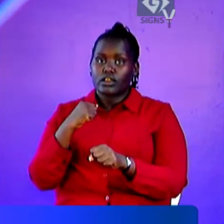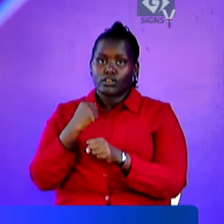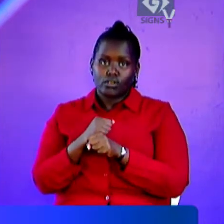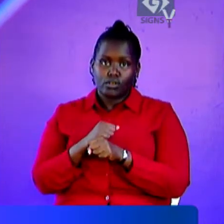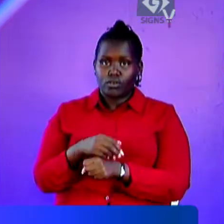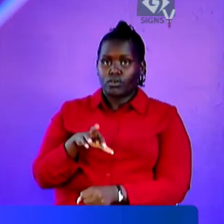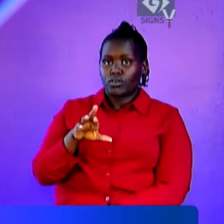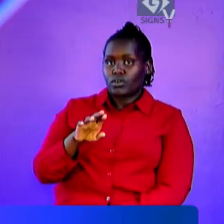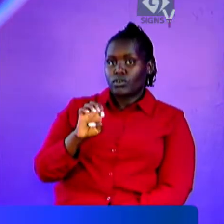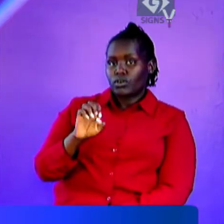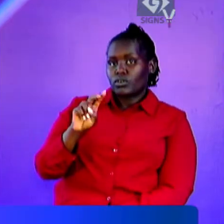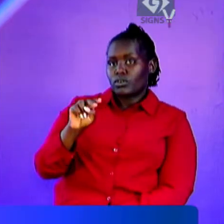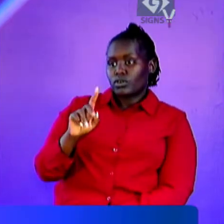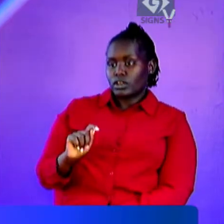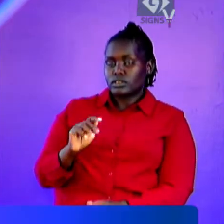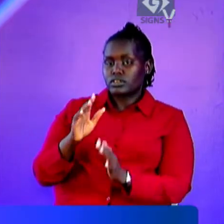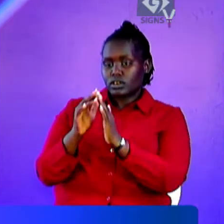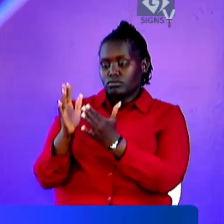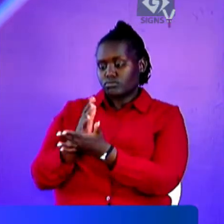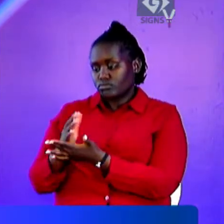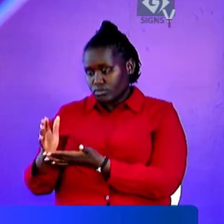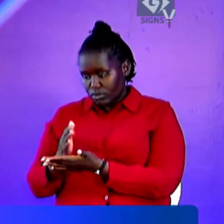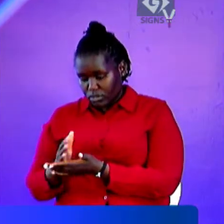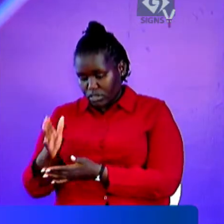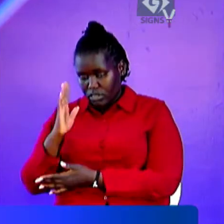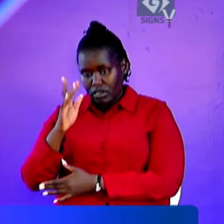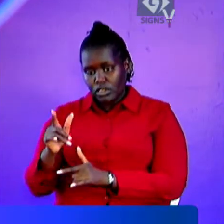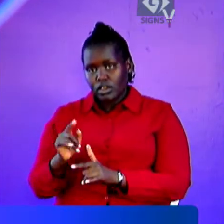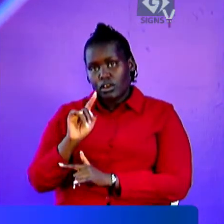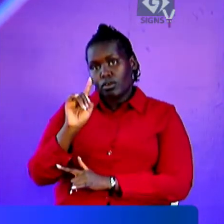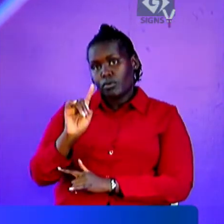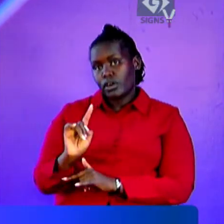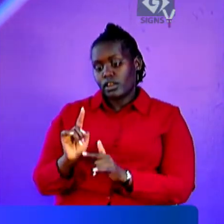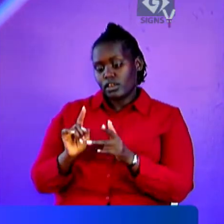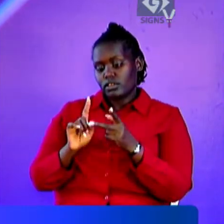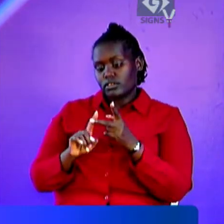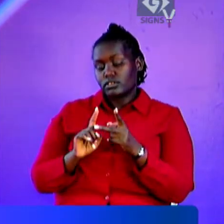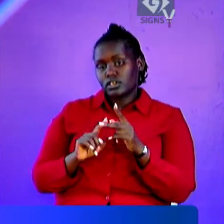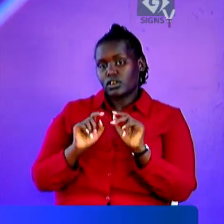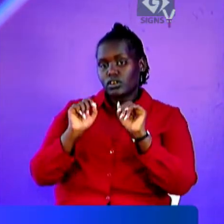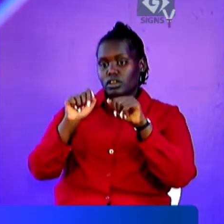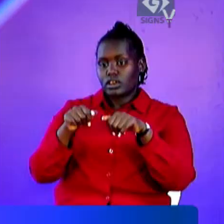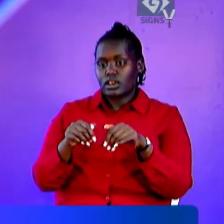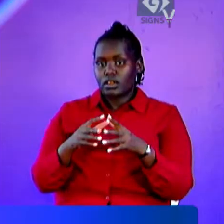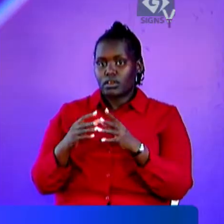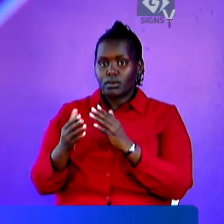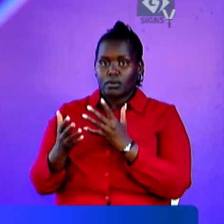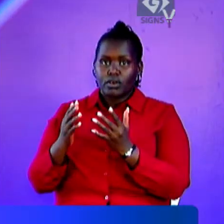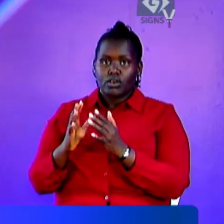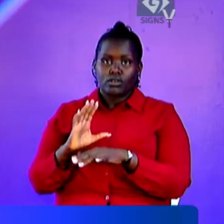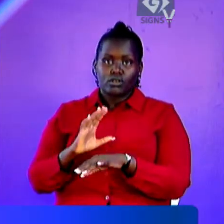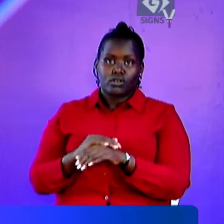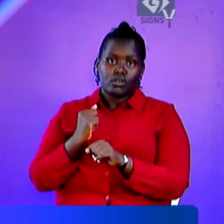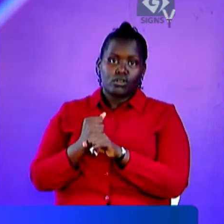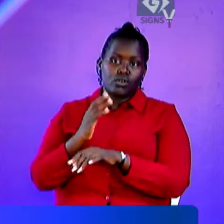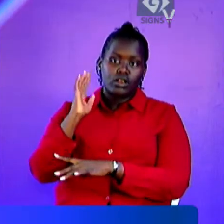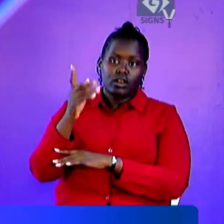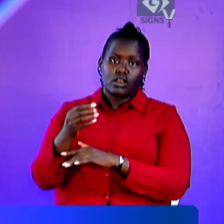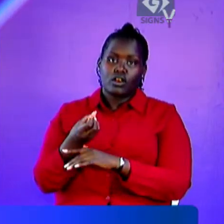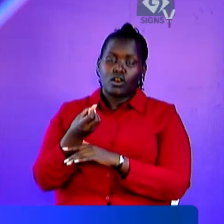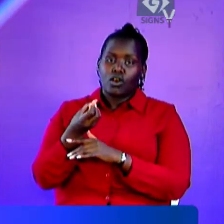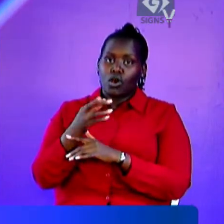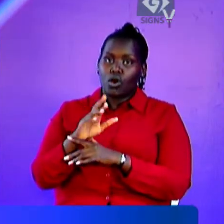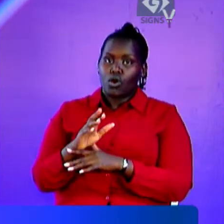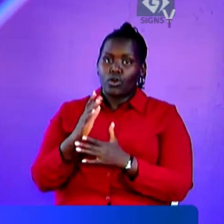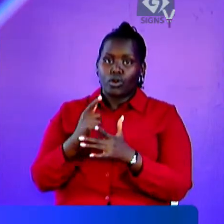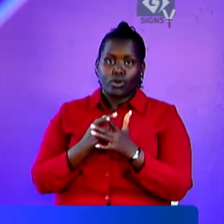So that is one route. And the second route is you can either go direct, or the second route is you go through a collective